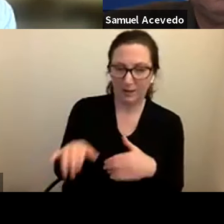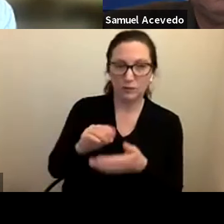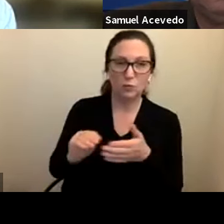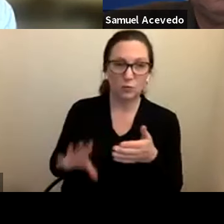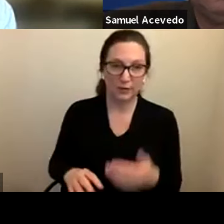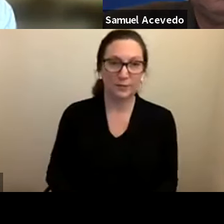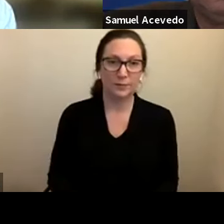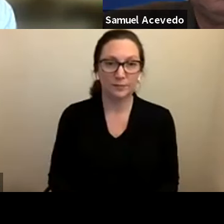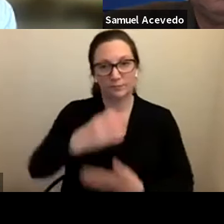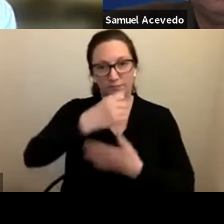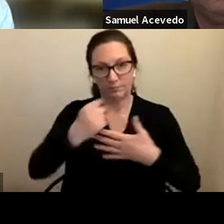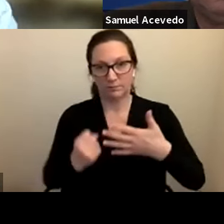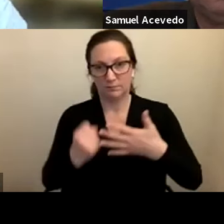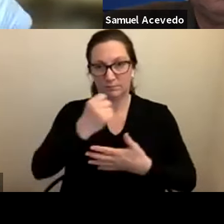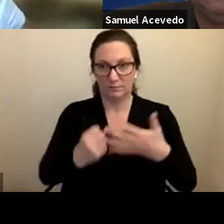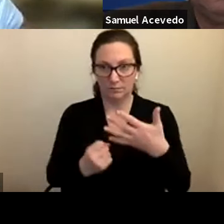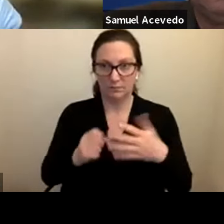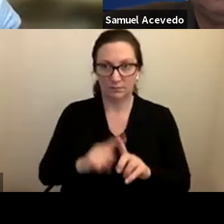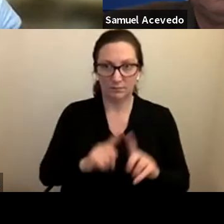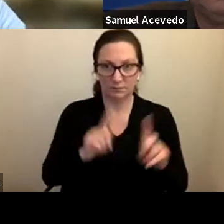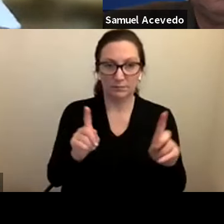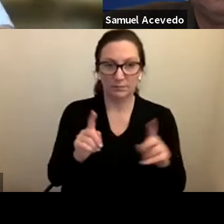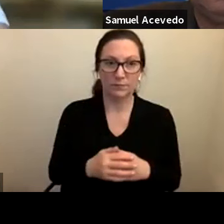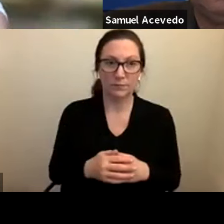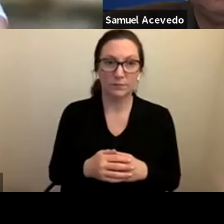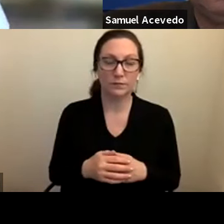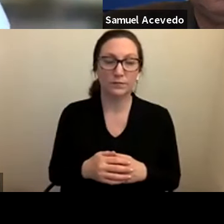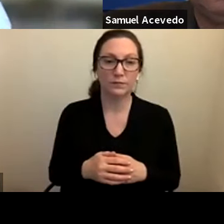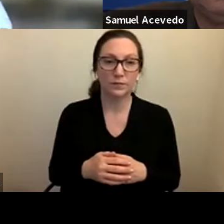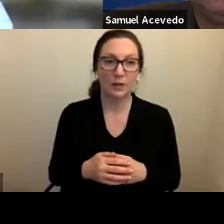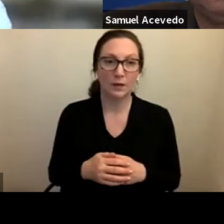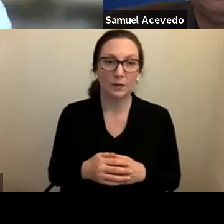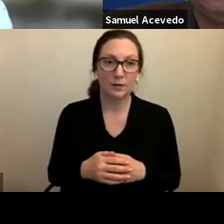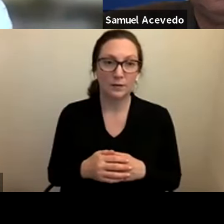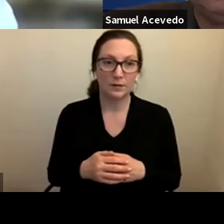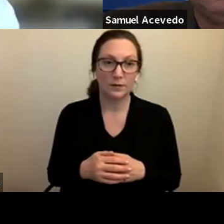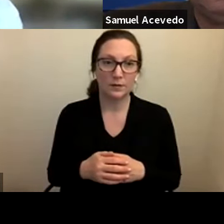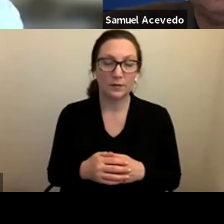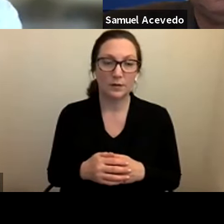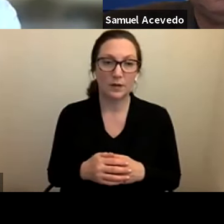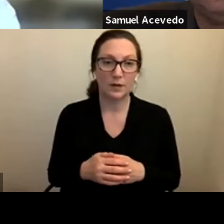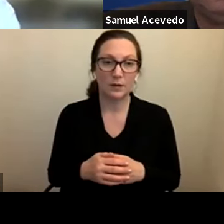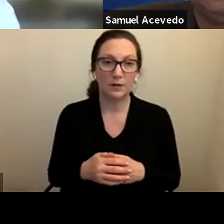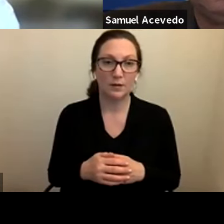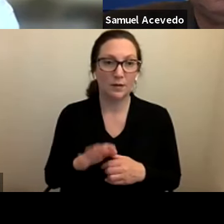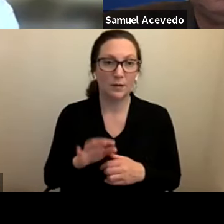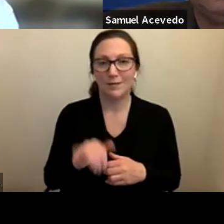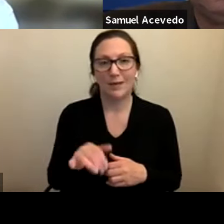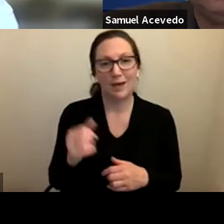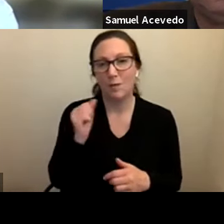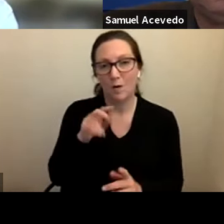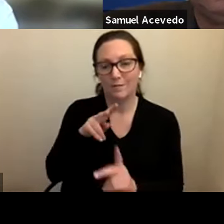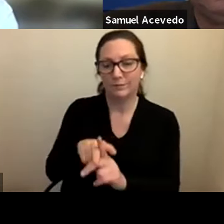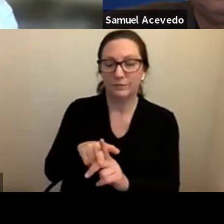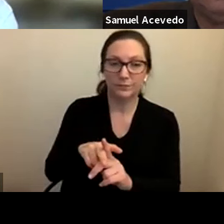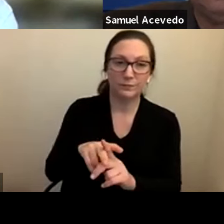And so it wouldn't happen that way for admission into 7th grade or